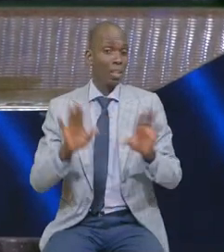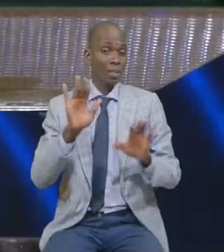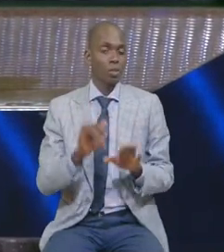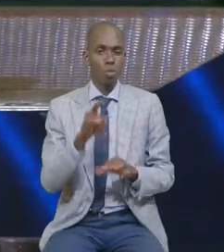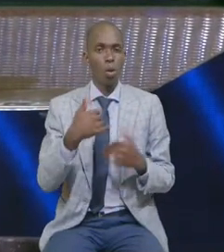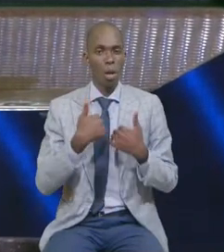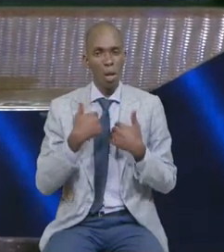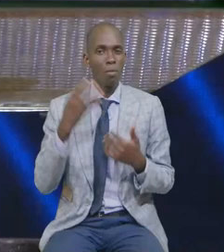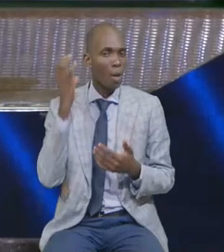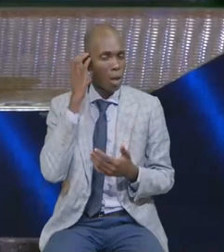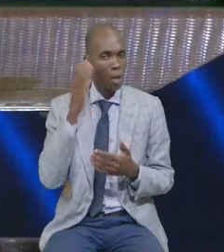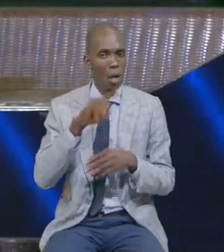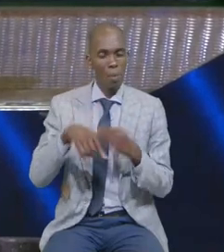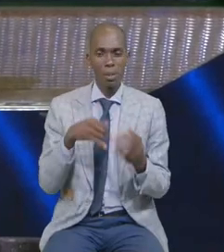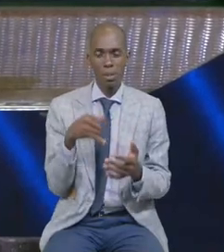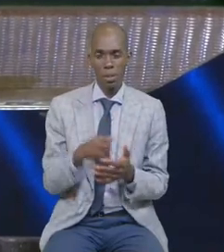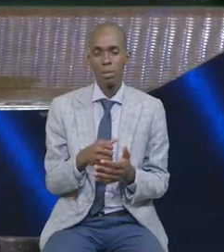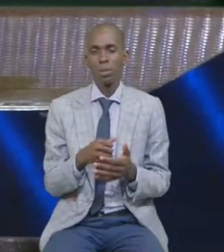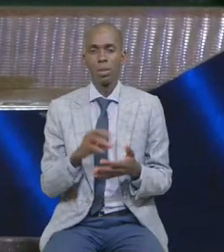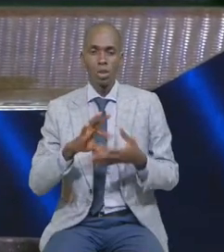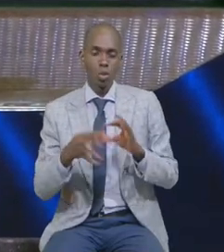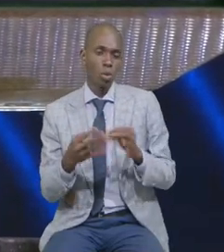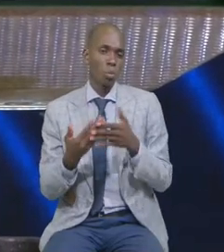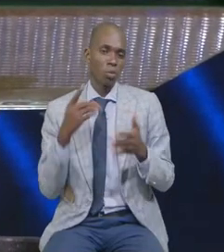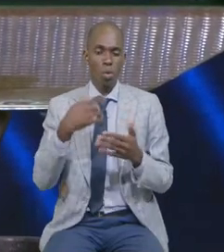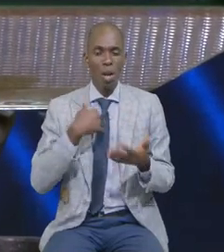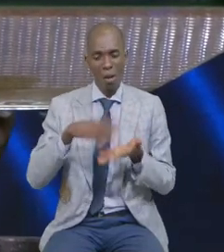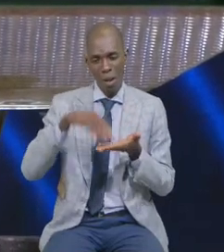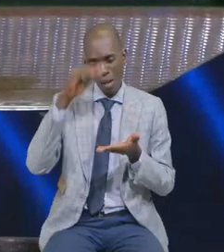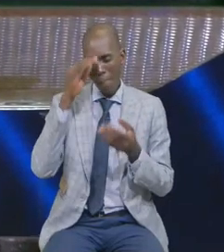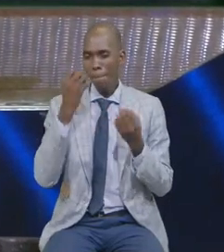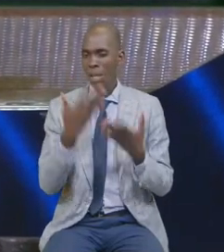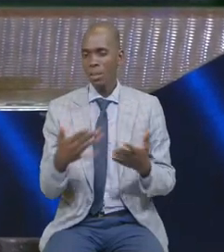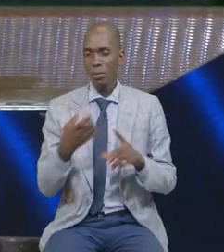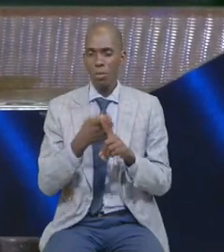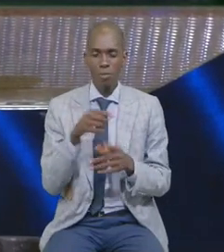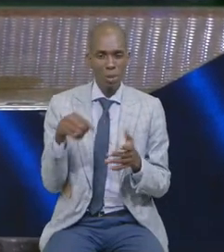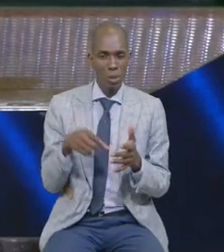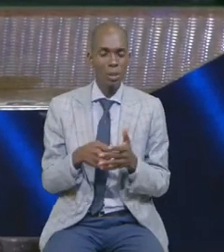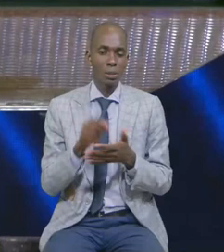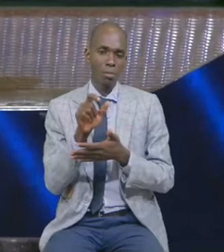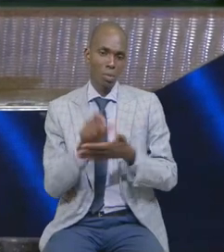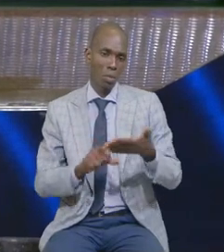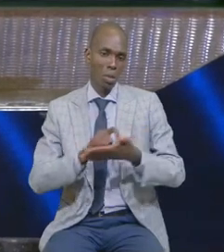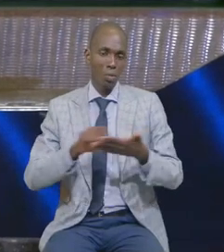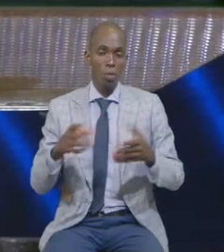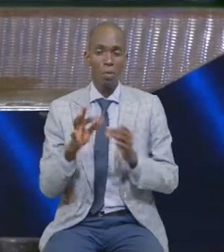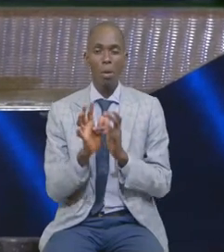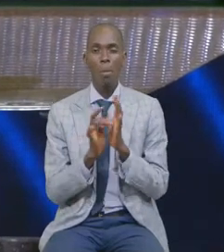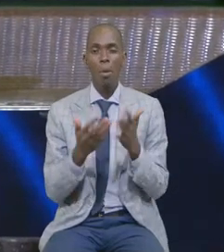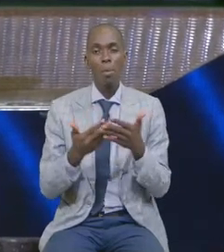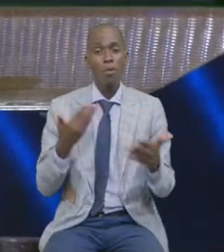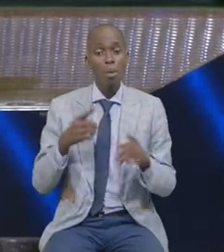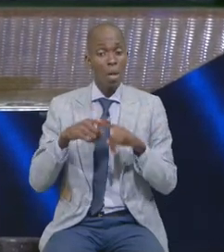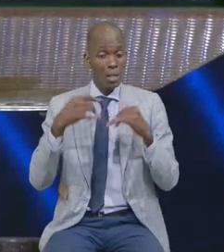before. Obviously, you've learned quite a lot from this portion of the Bible before. But today, the Lord is